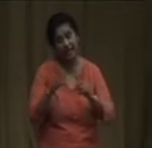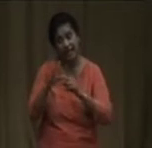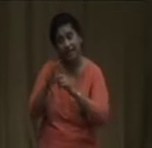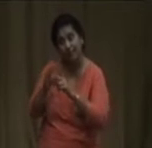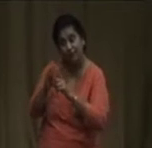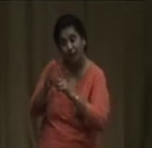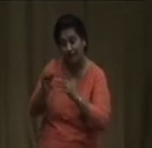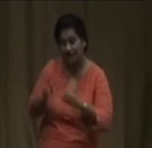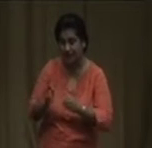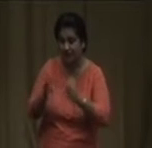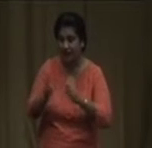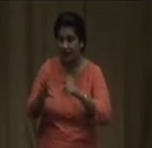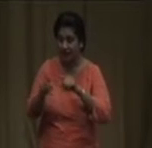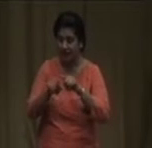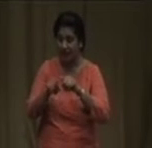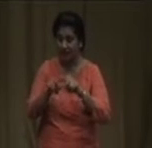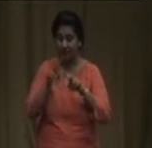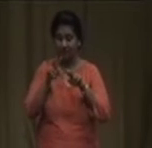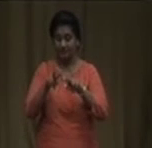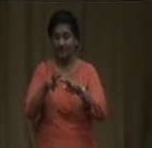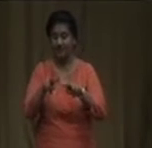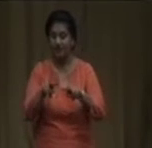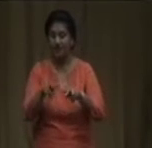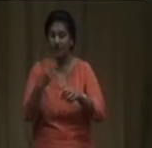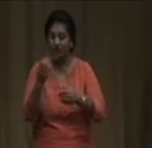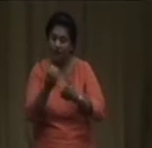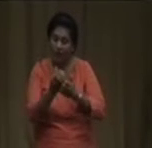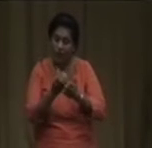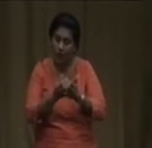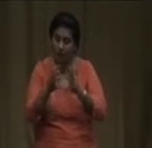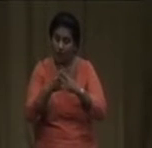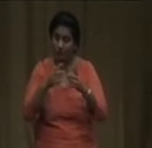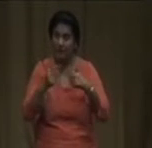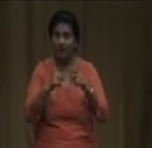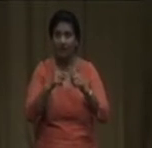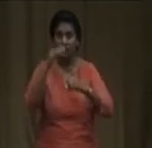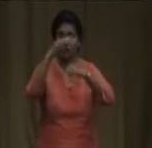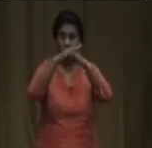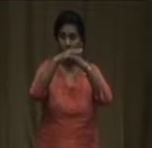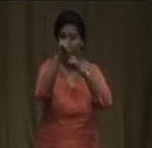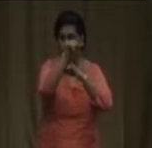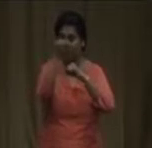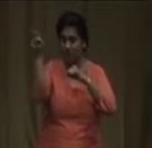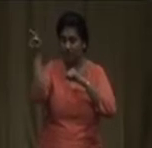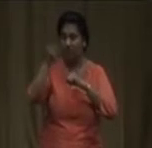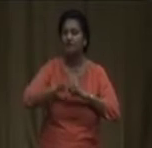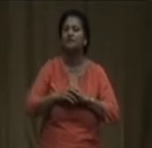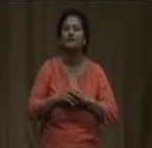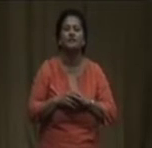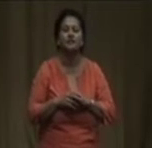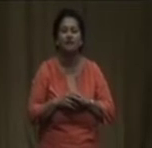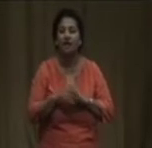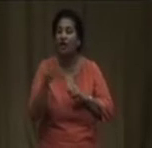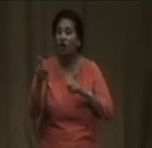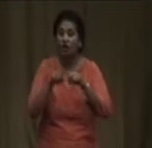learning perspective, we have, of course, the course website there at the top, which learners access. Now, at